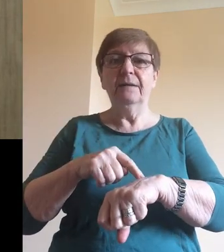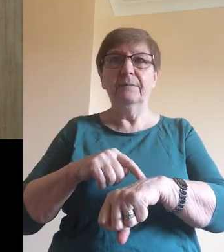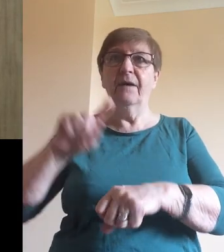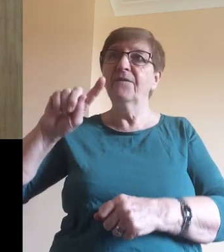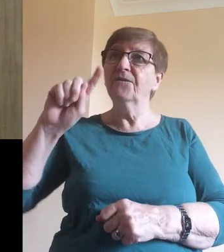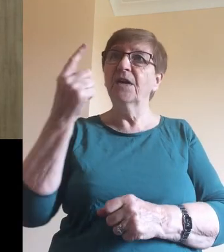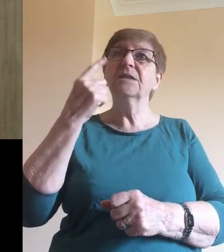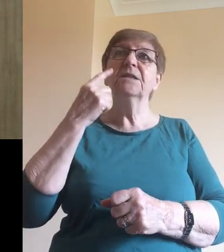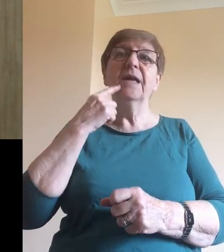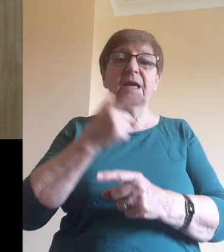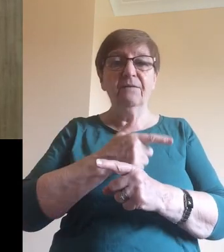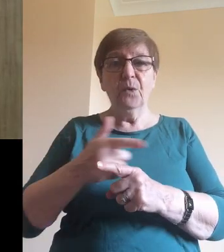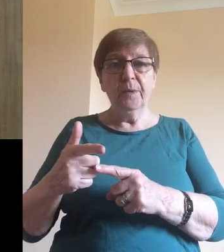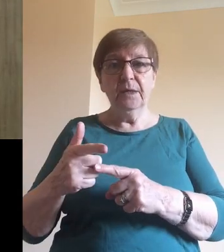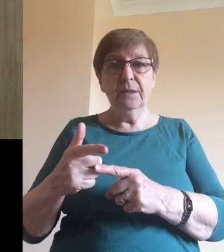of the week,